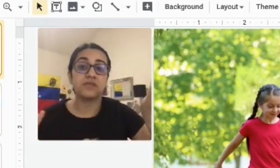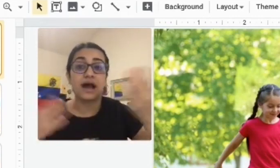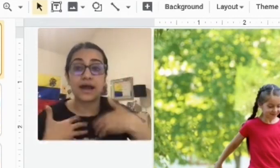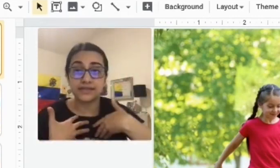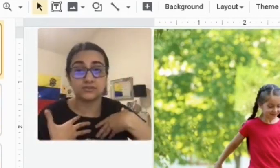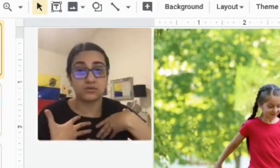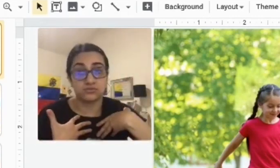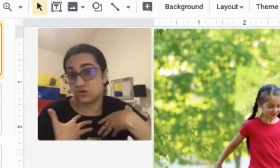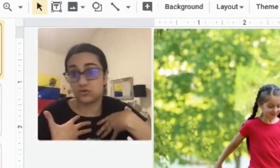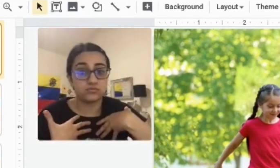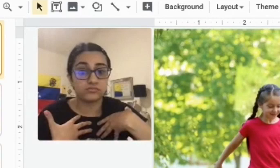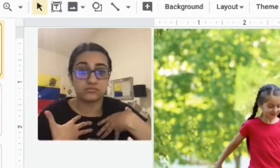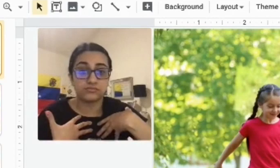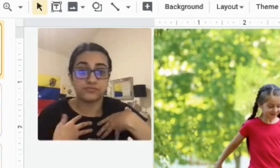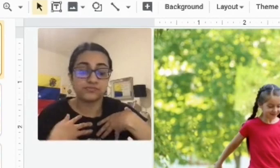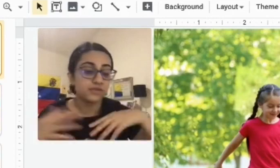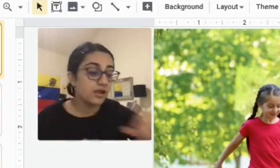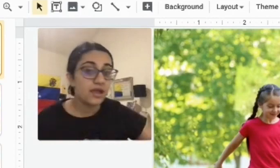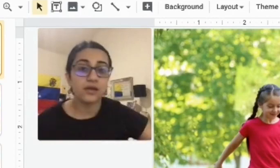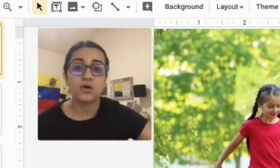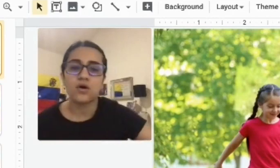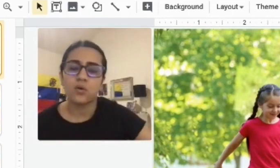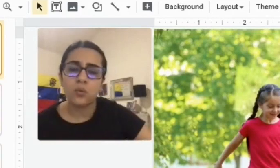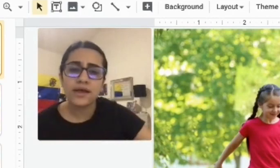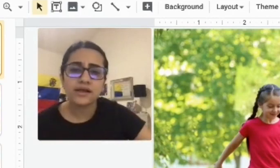are. I don't know.